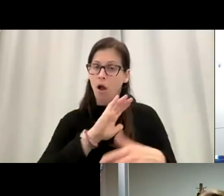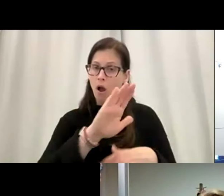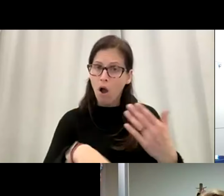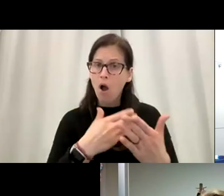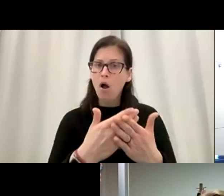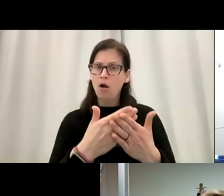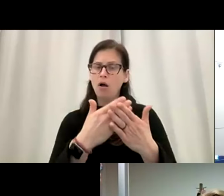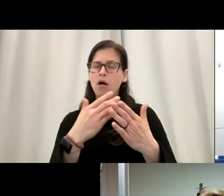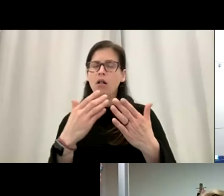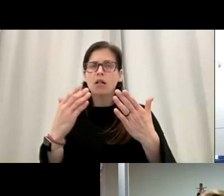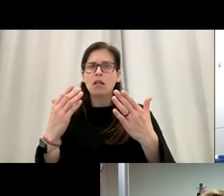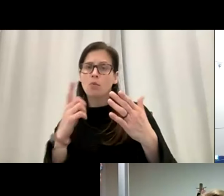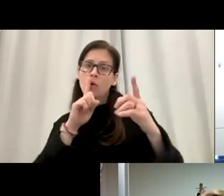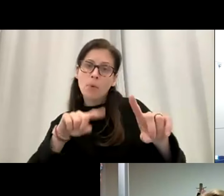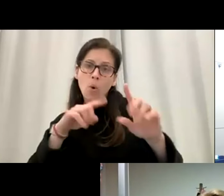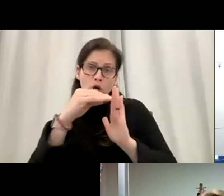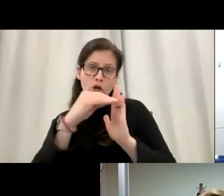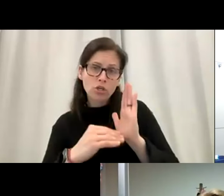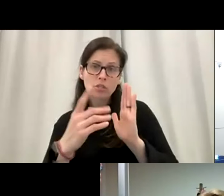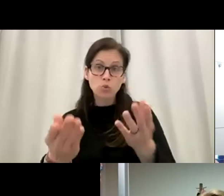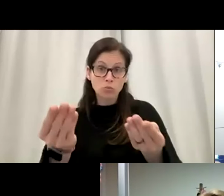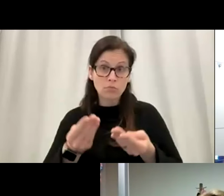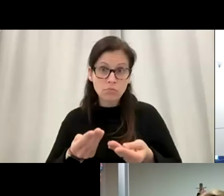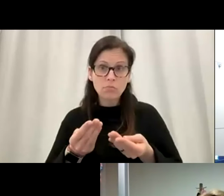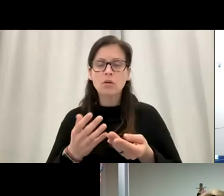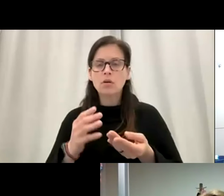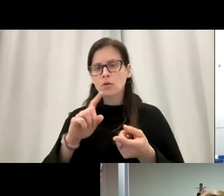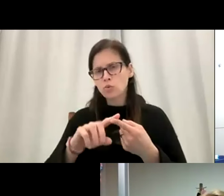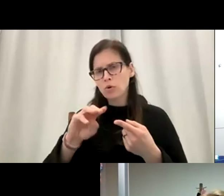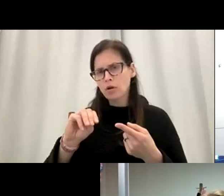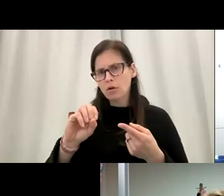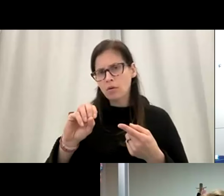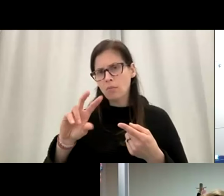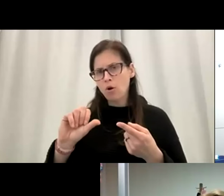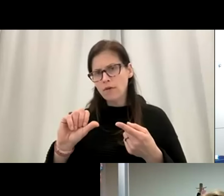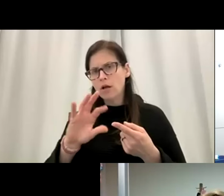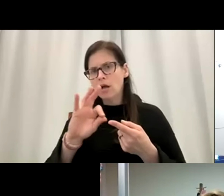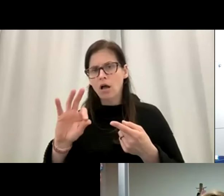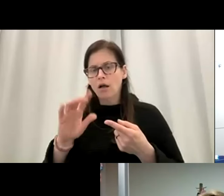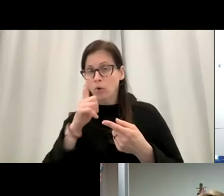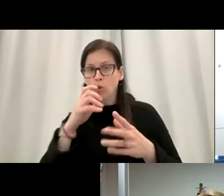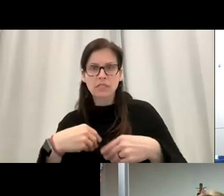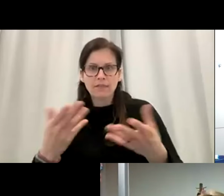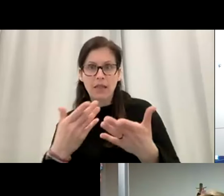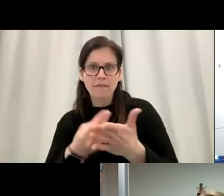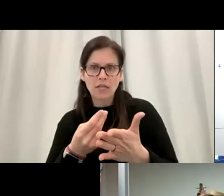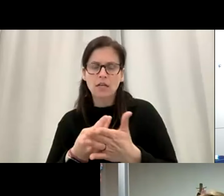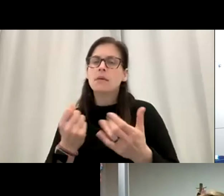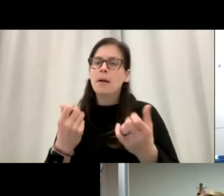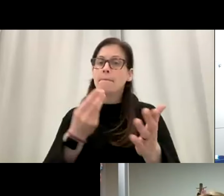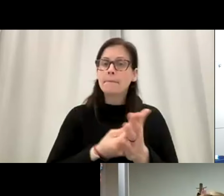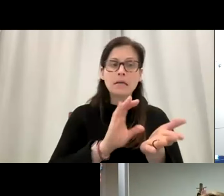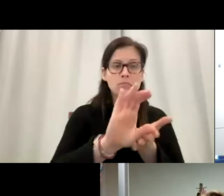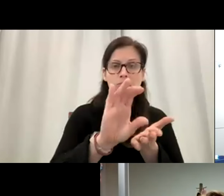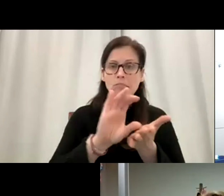the reports that you provide to MOVA, obviously, as the administrator of the funding, but how much money was going to